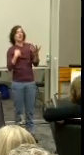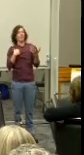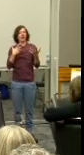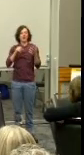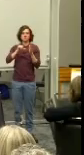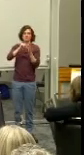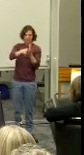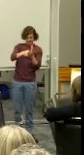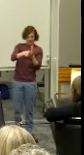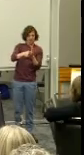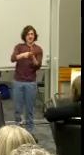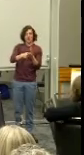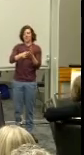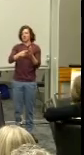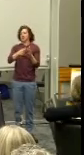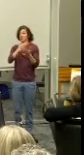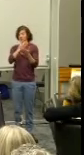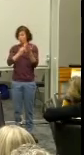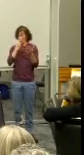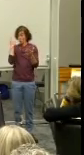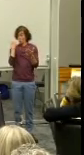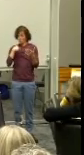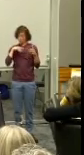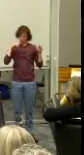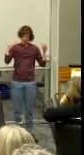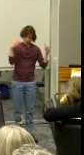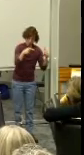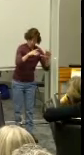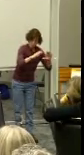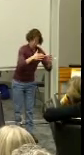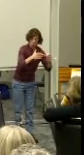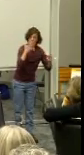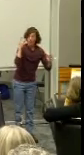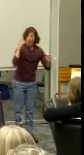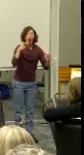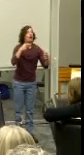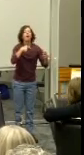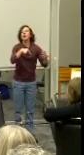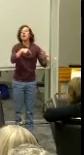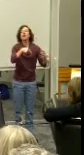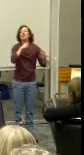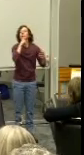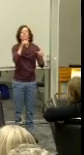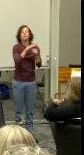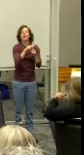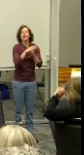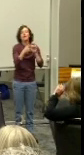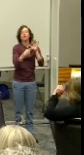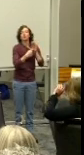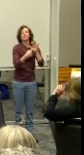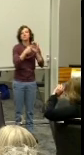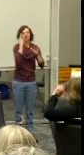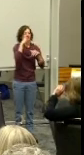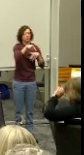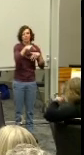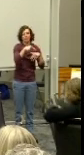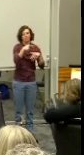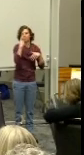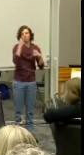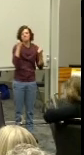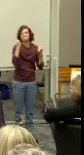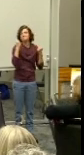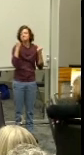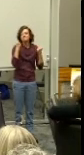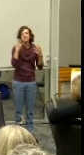that part of why that group is a focus is because they have been underrepresented for so long. And